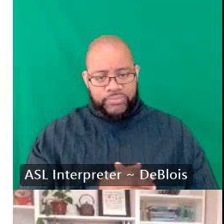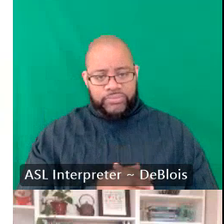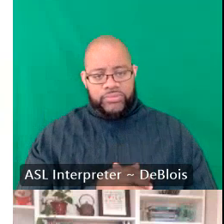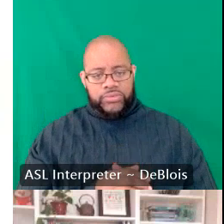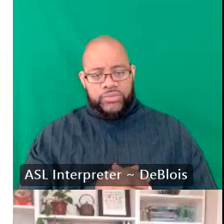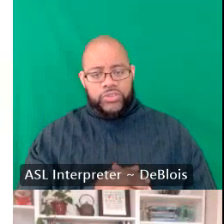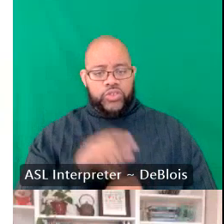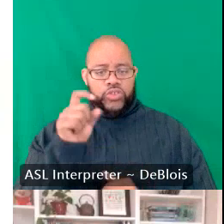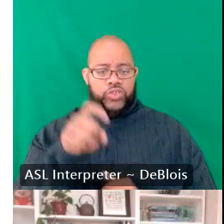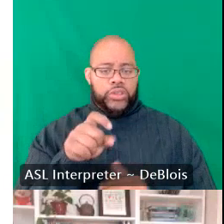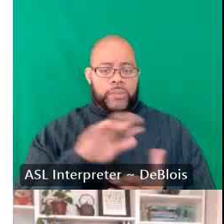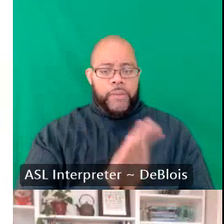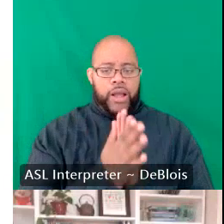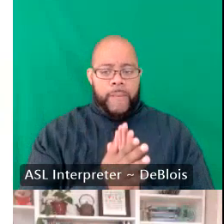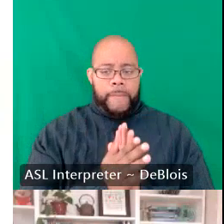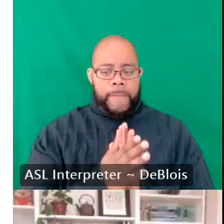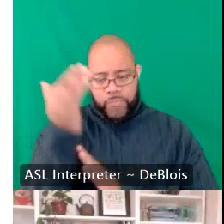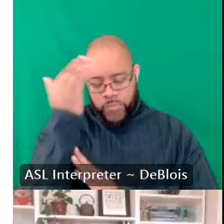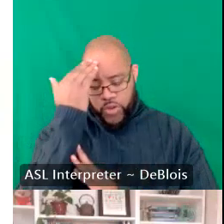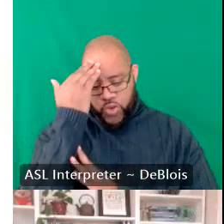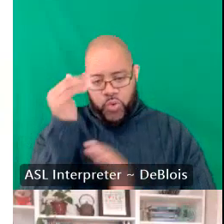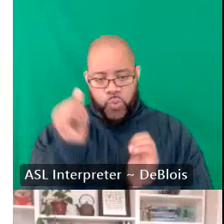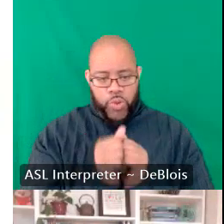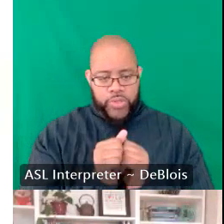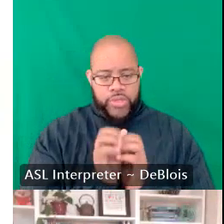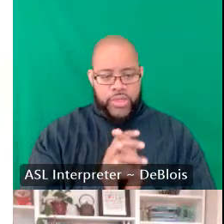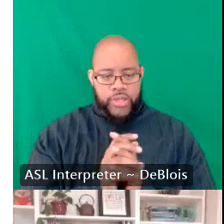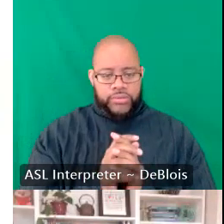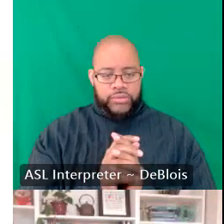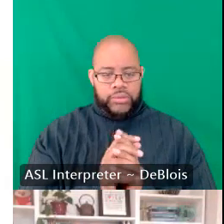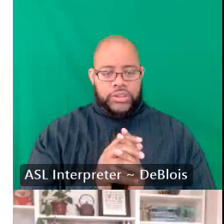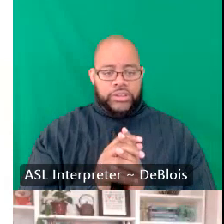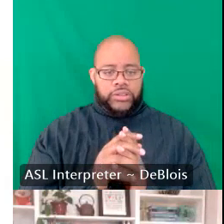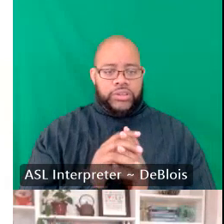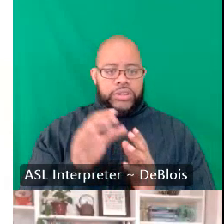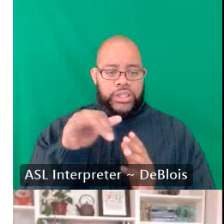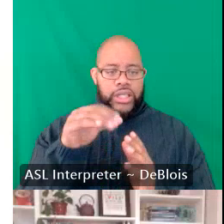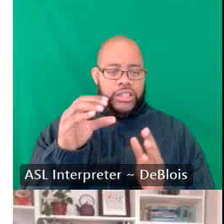you should then become familiar with Section 100 here.